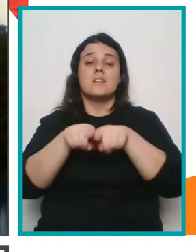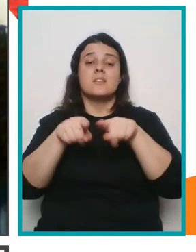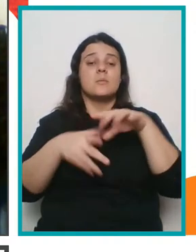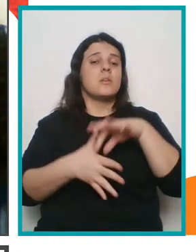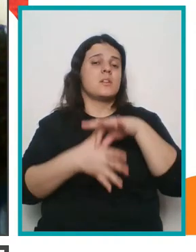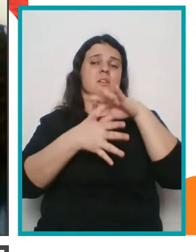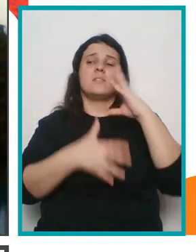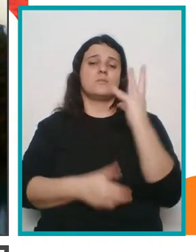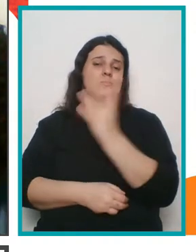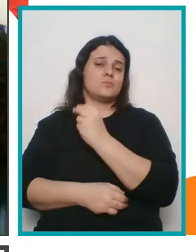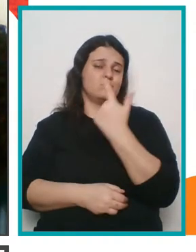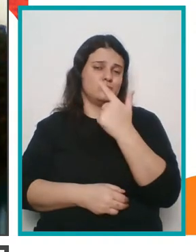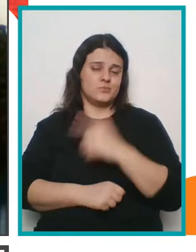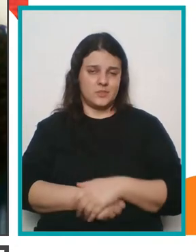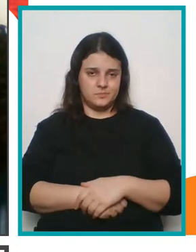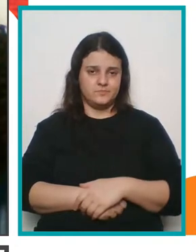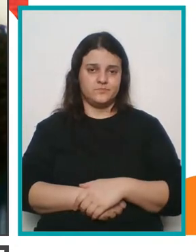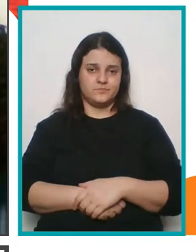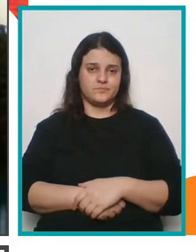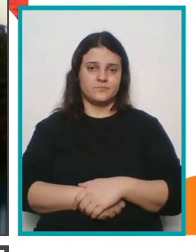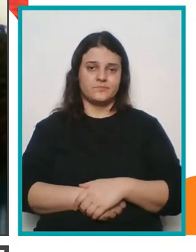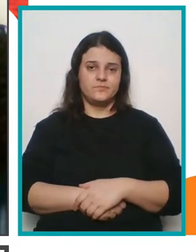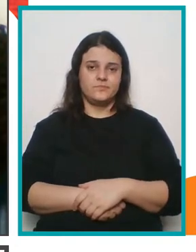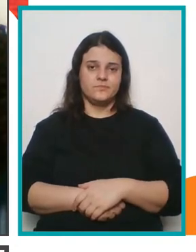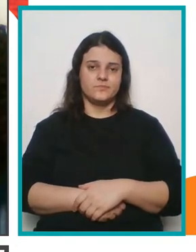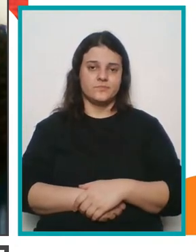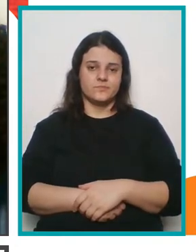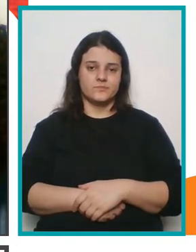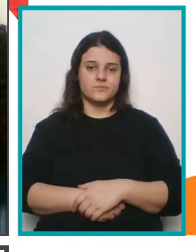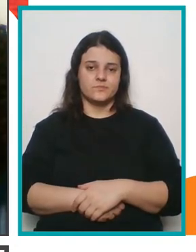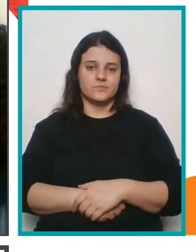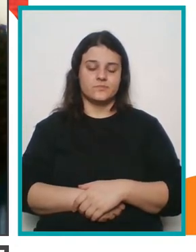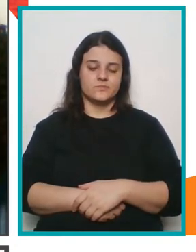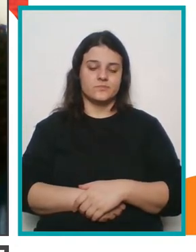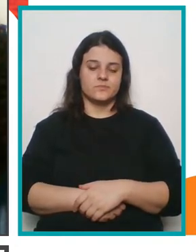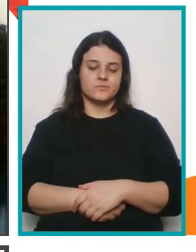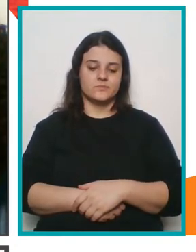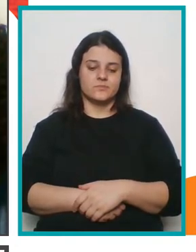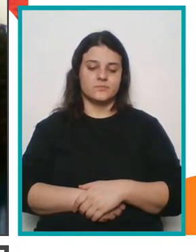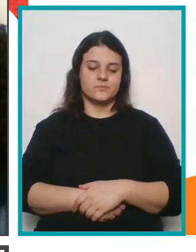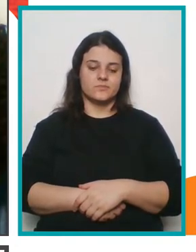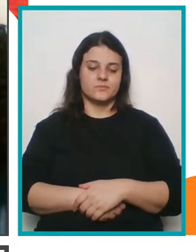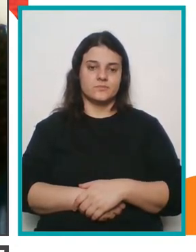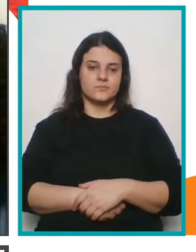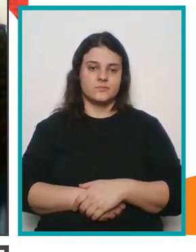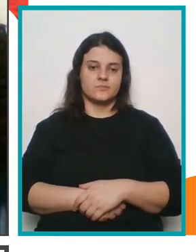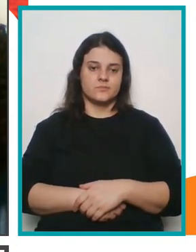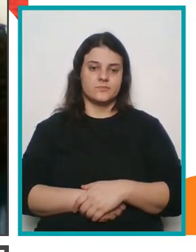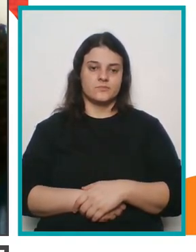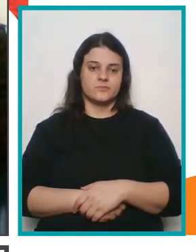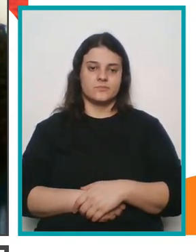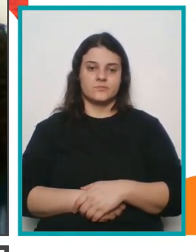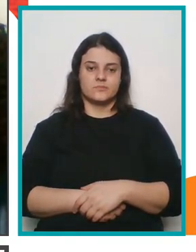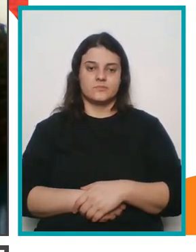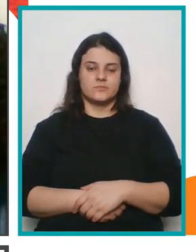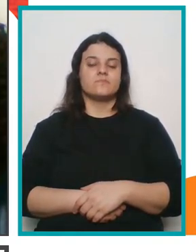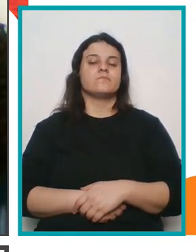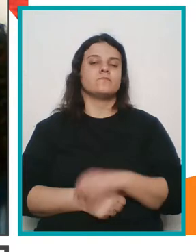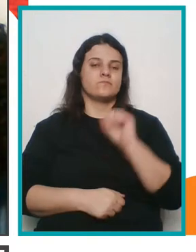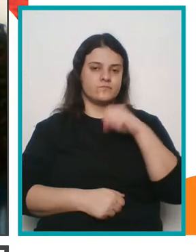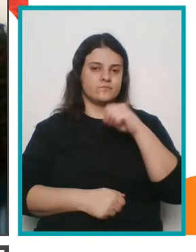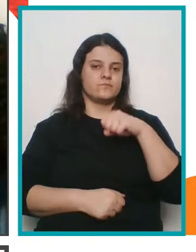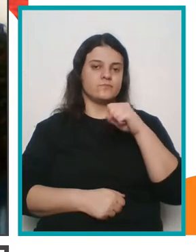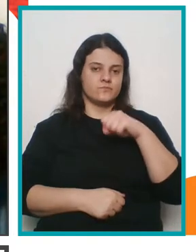Sim. É, agora eu tenho aqui uma pergunta vinda do público que eu gostaria de direcionar tanto para a Paloma quanto para a Vanessa, já que as